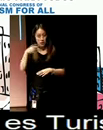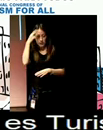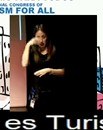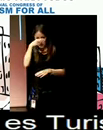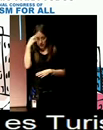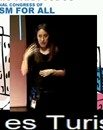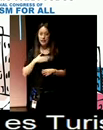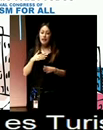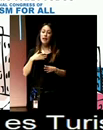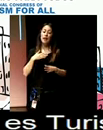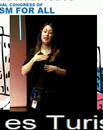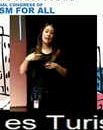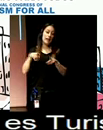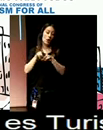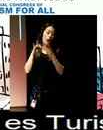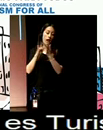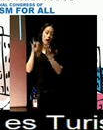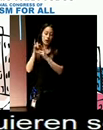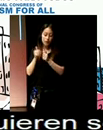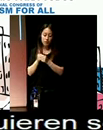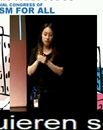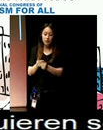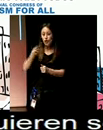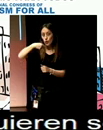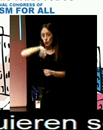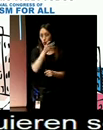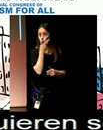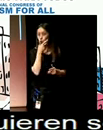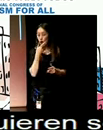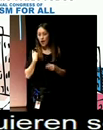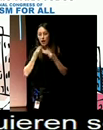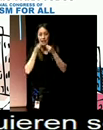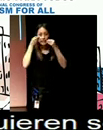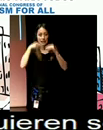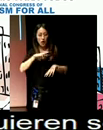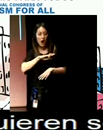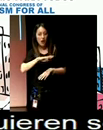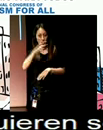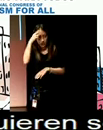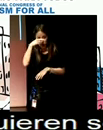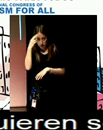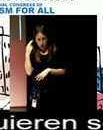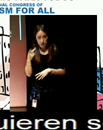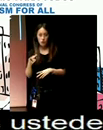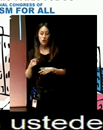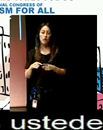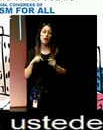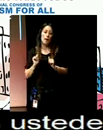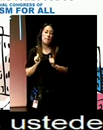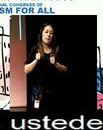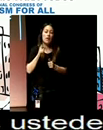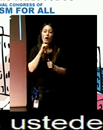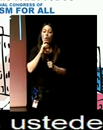you know the history of the Christianity began in Israel, and the